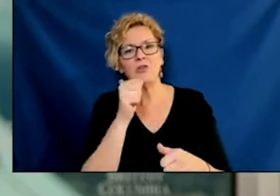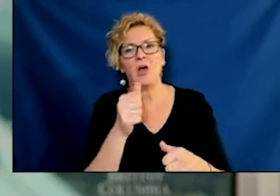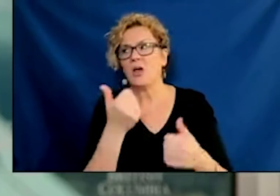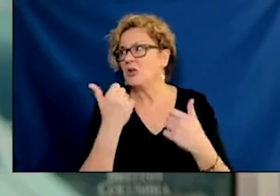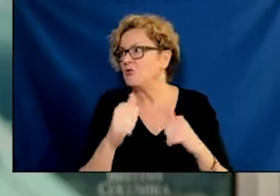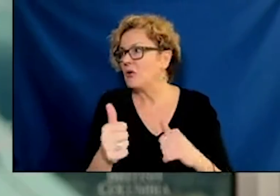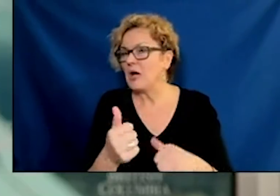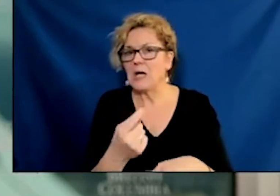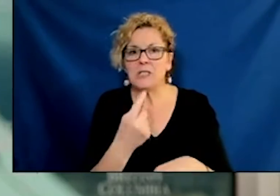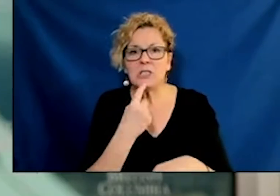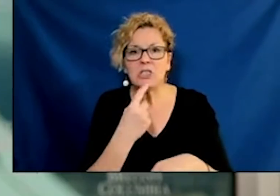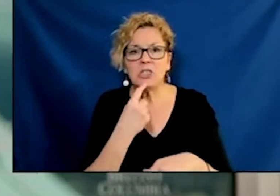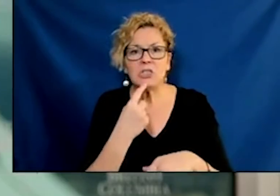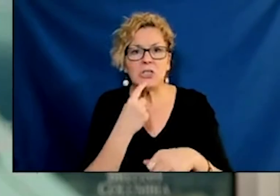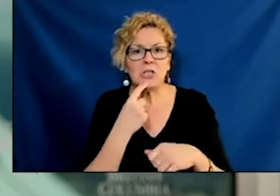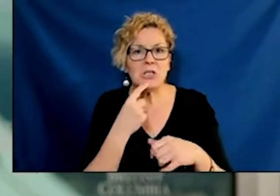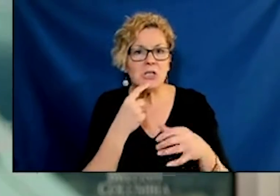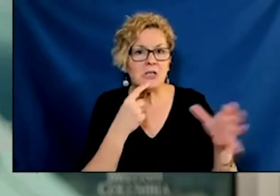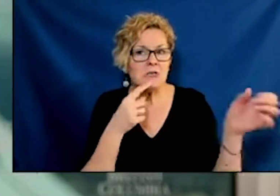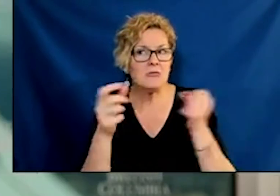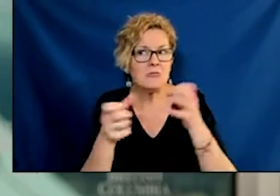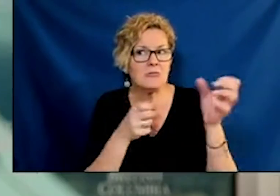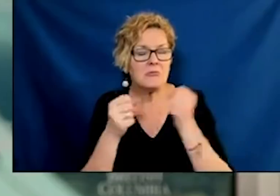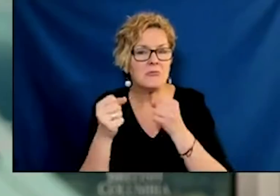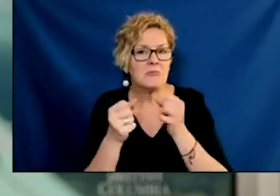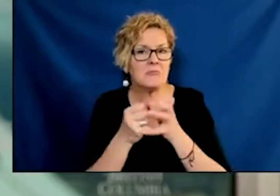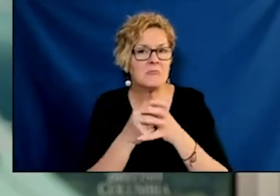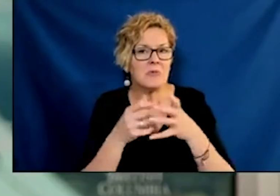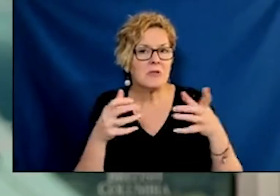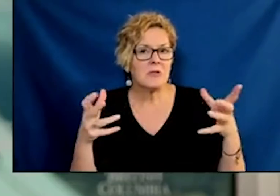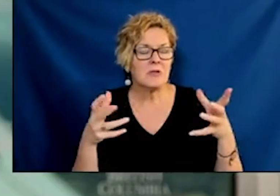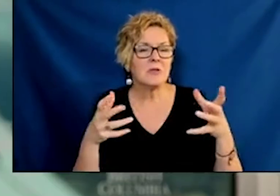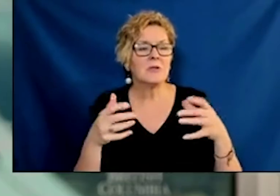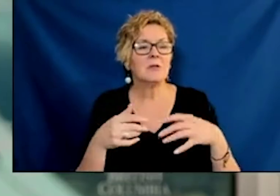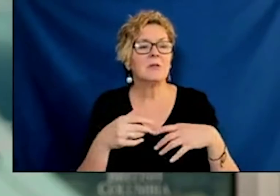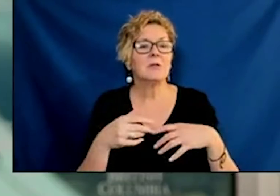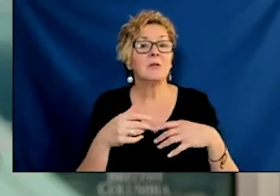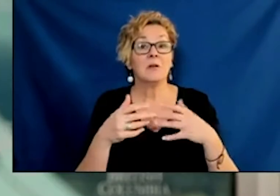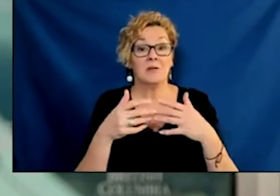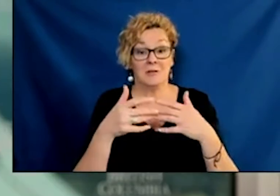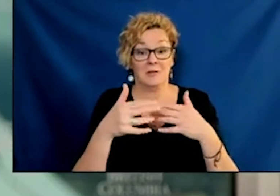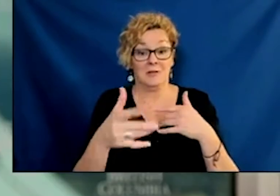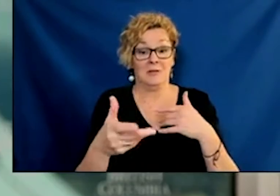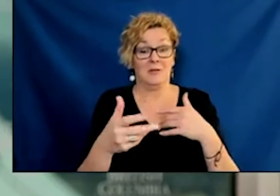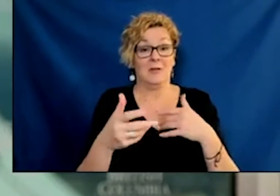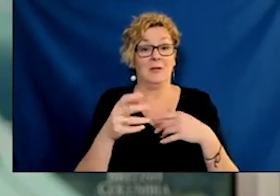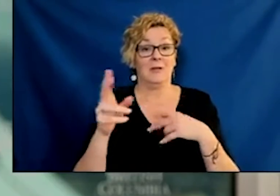the rise in cases there in the summer. People listened, they followed